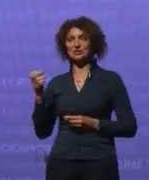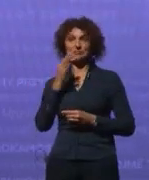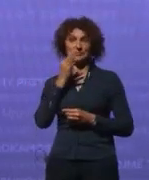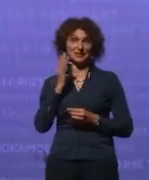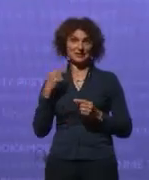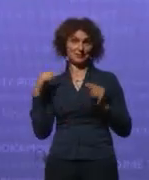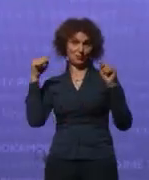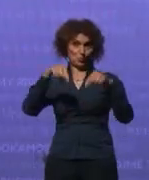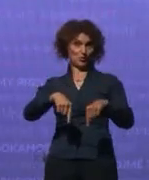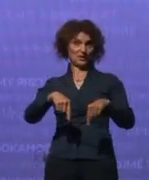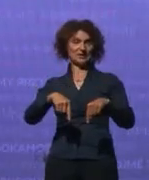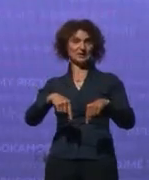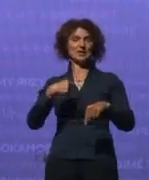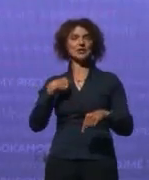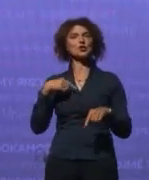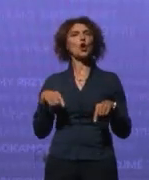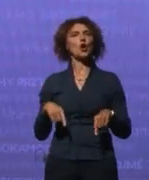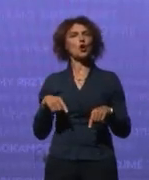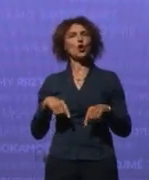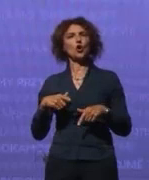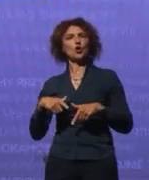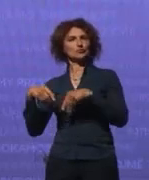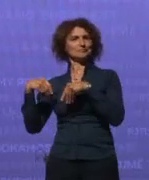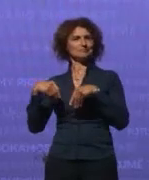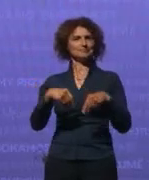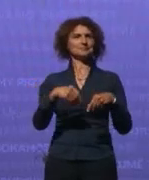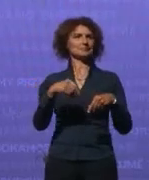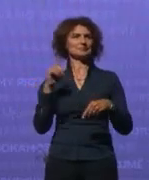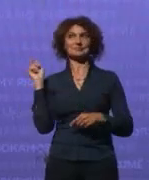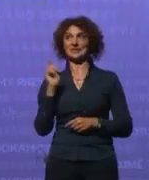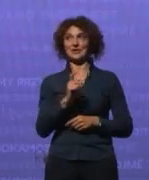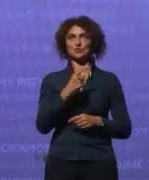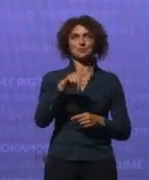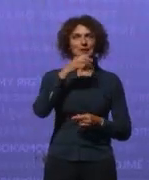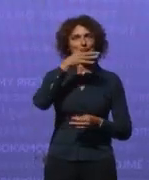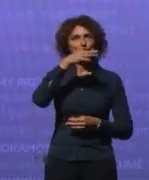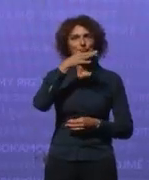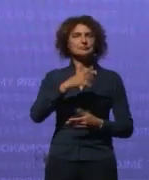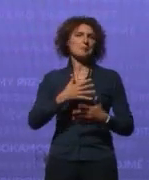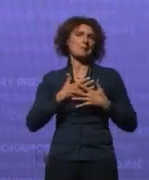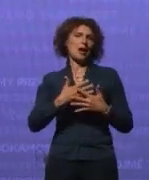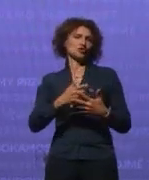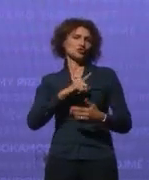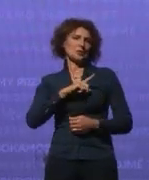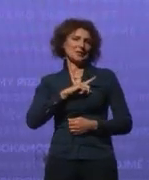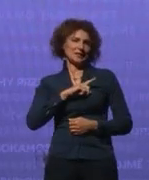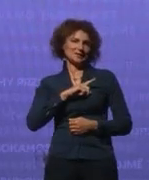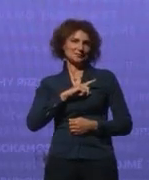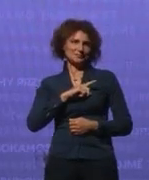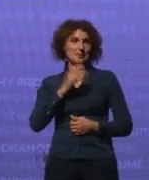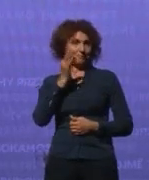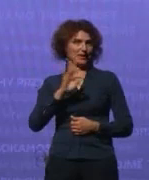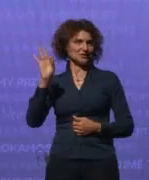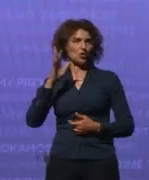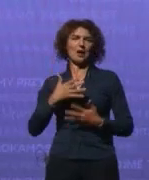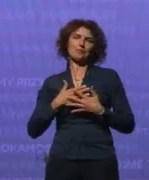here to tell you about my passion for robots. Yeah, I like robots, especially if